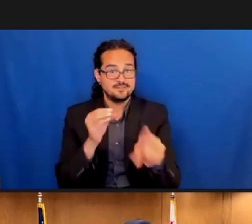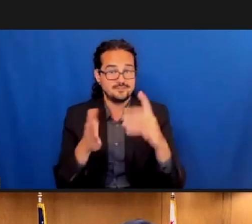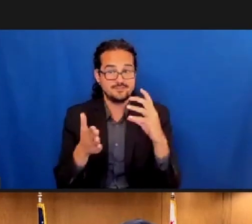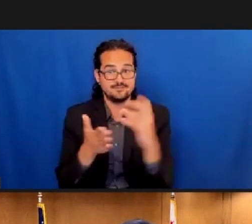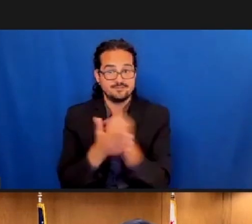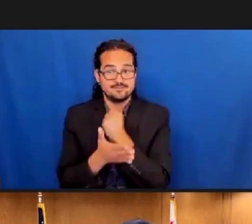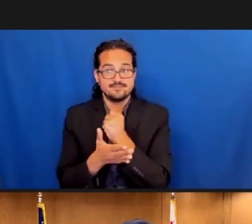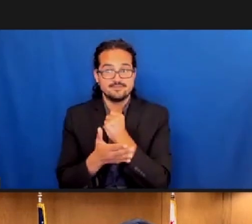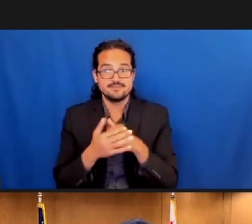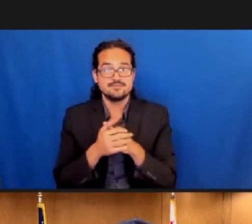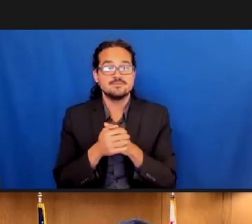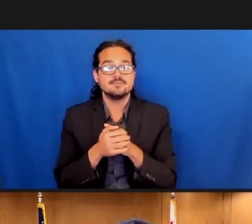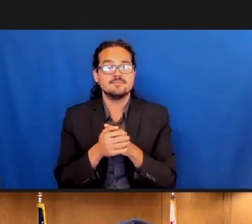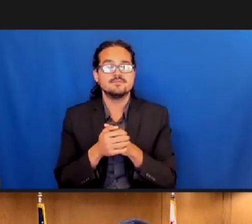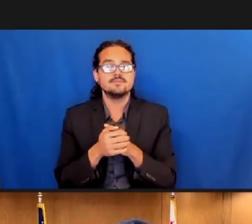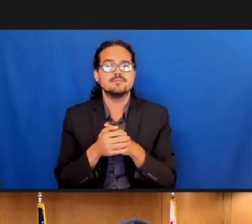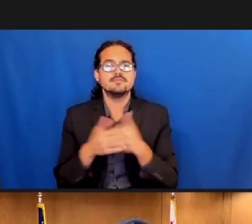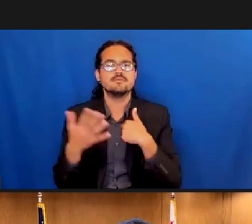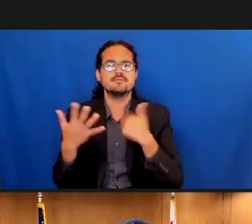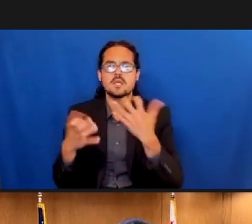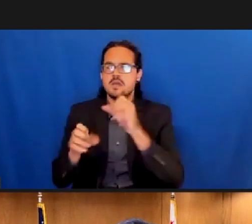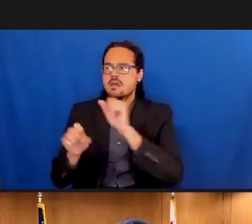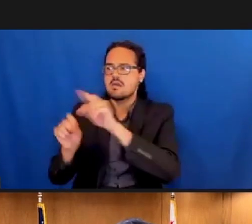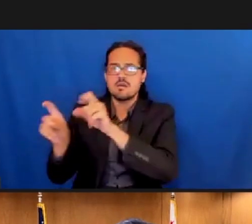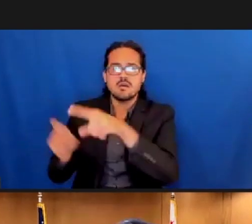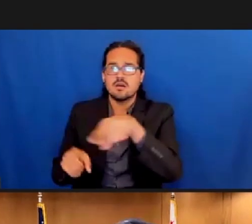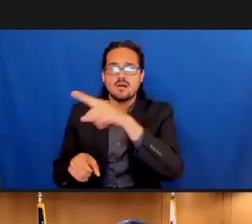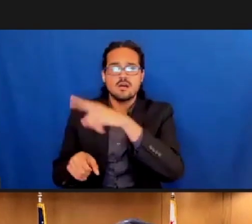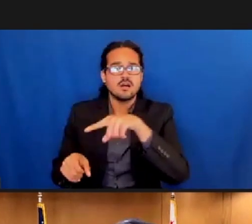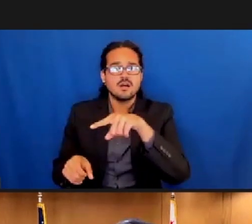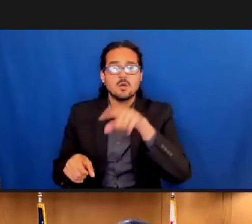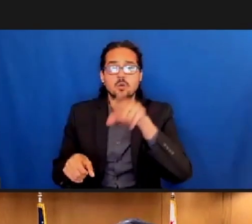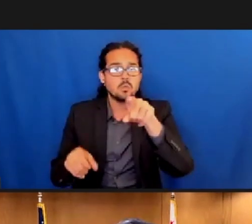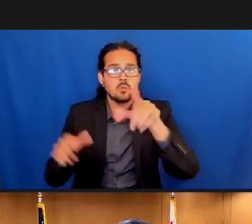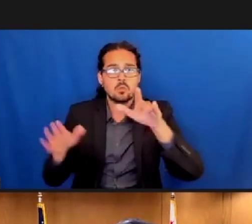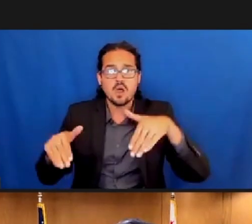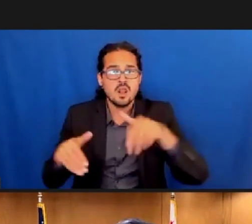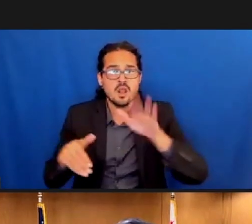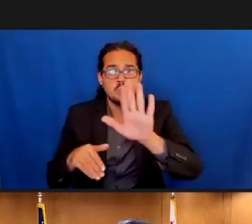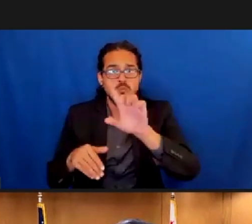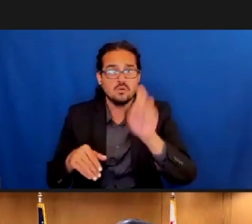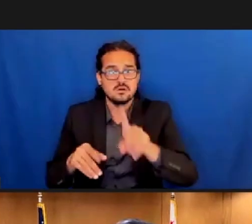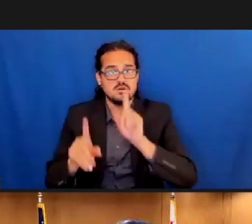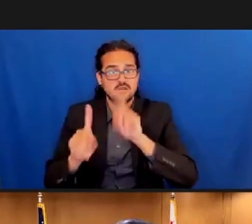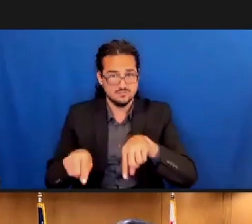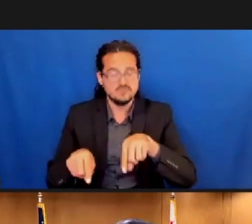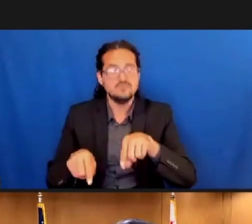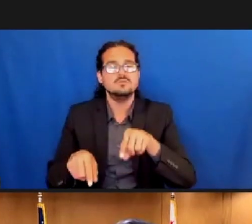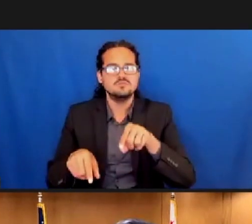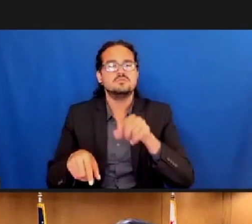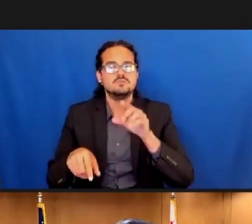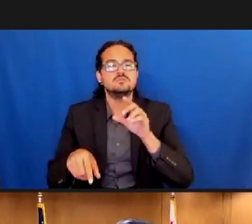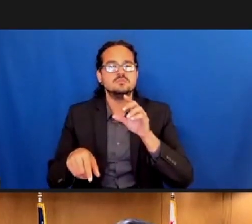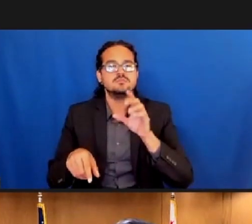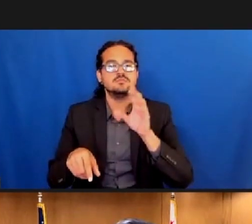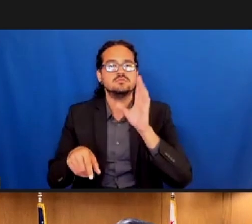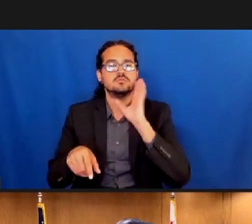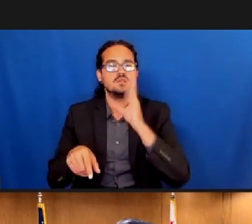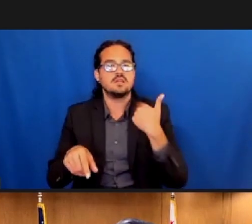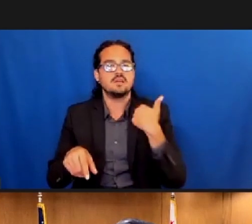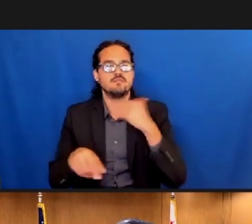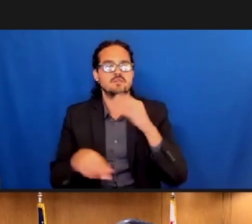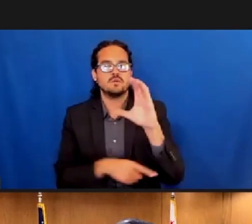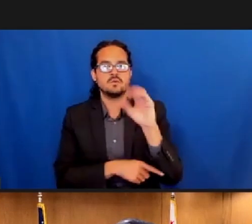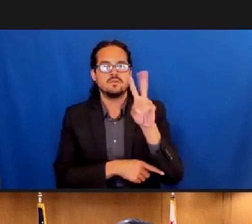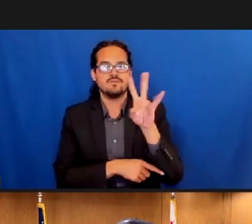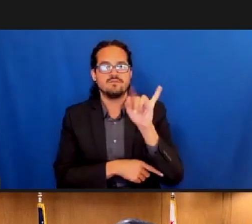if anyone didn't get their question answered, I do want to remind you that we have our COVID-19 response team on standby. Alex, I